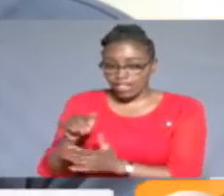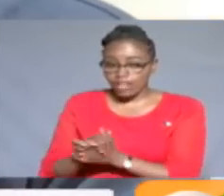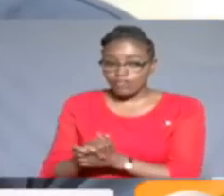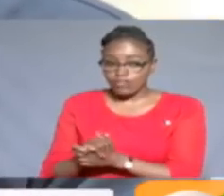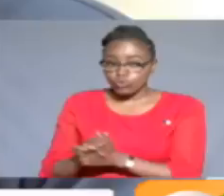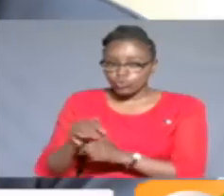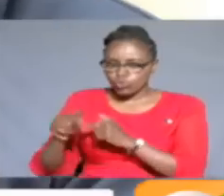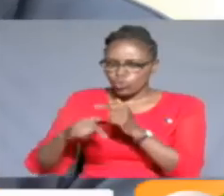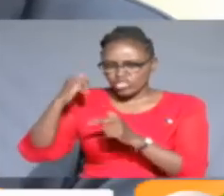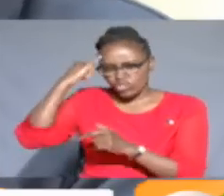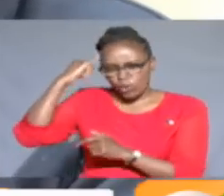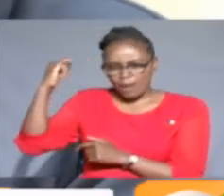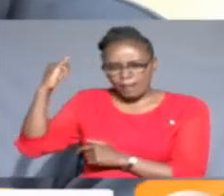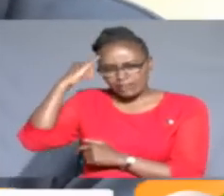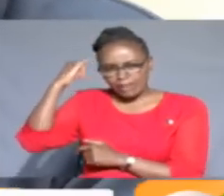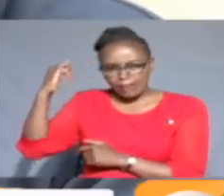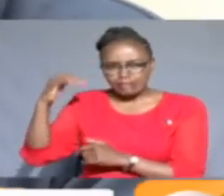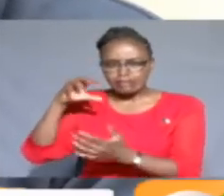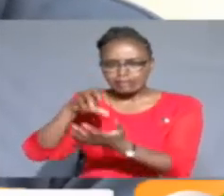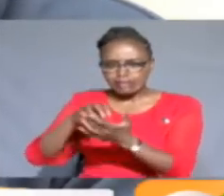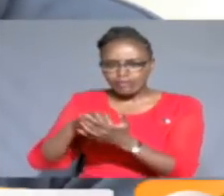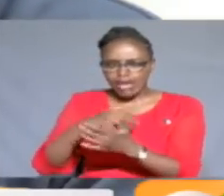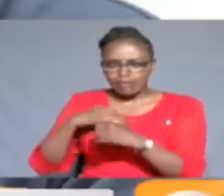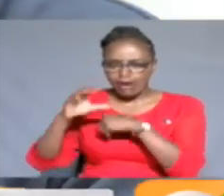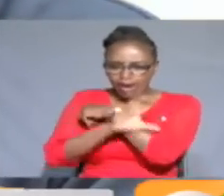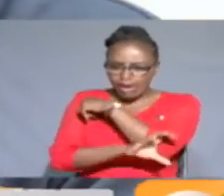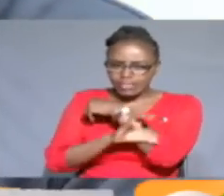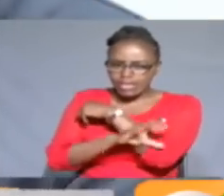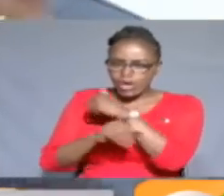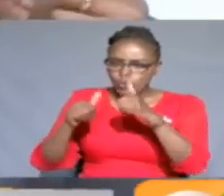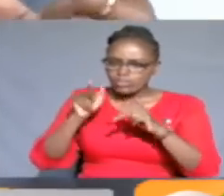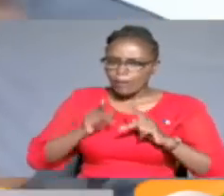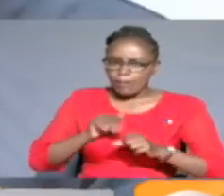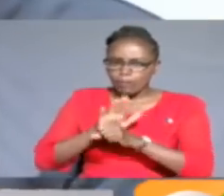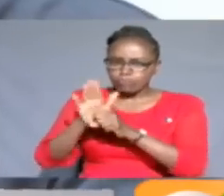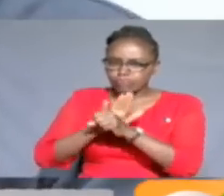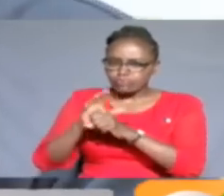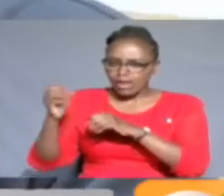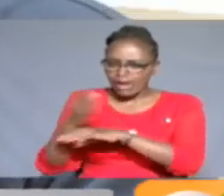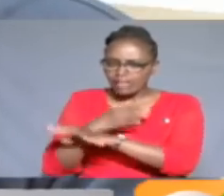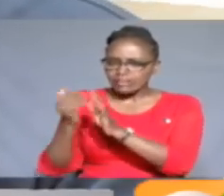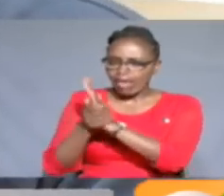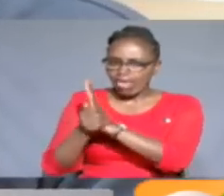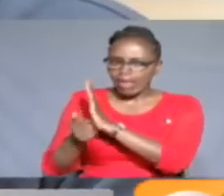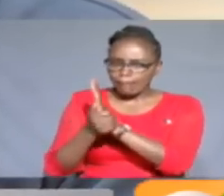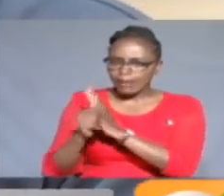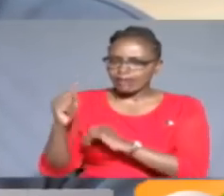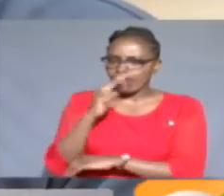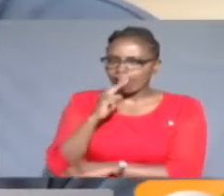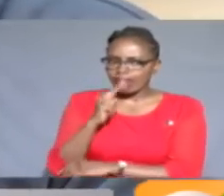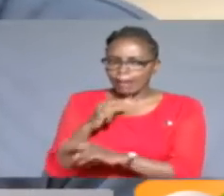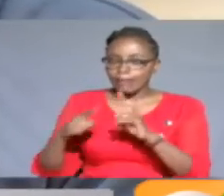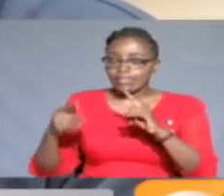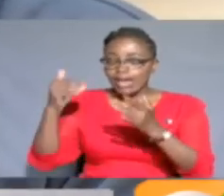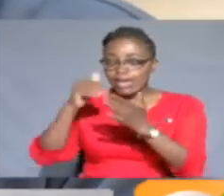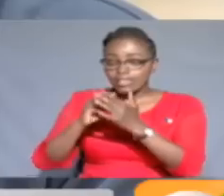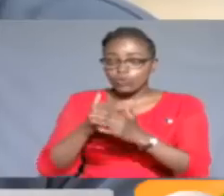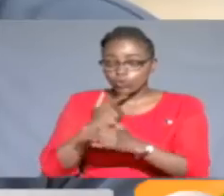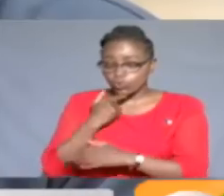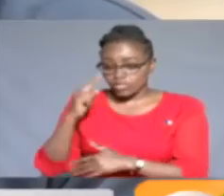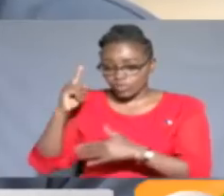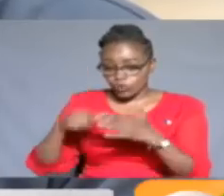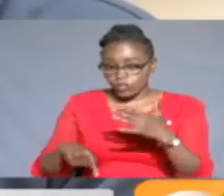keep imagining a situation that we'll have a country that is populated by so-called cancer experts. Again, I want to put it to you